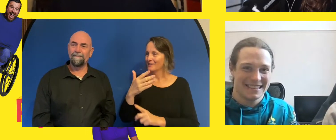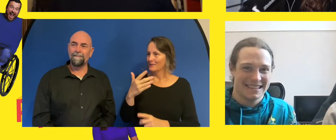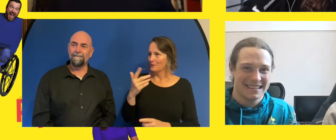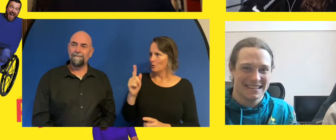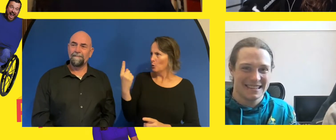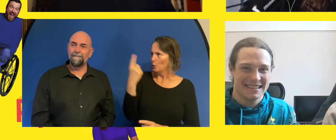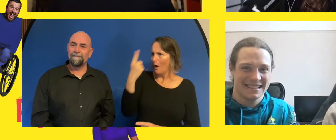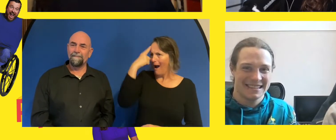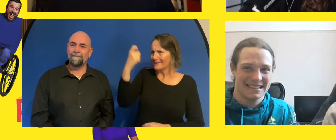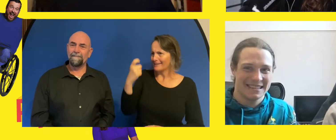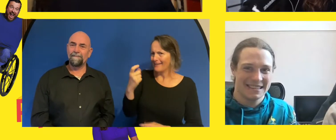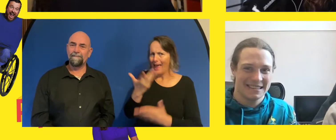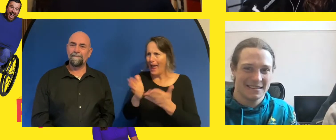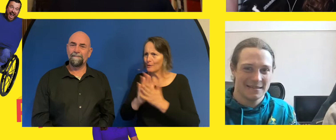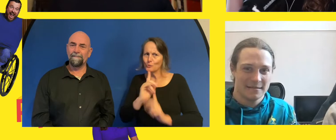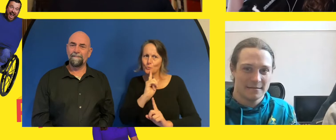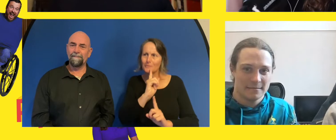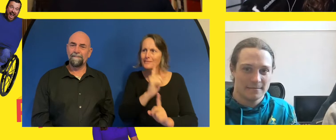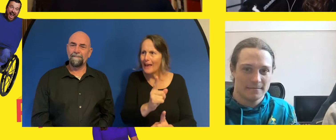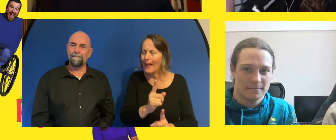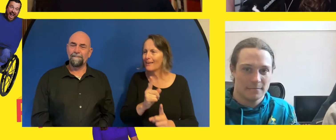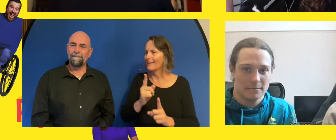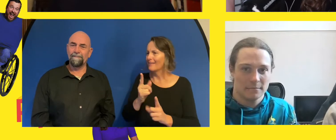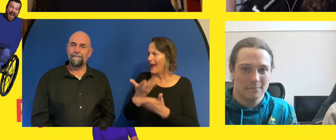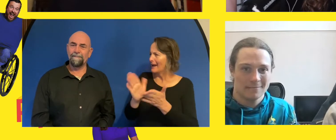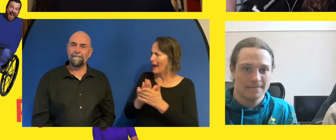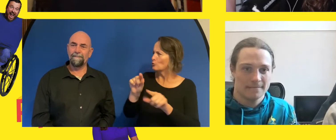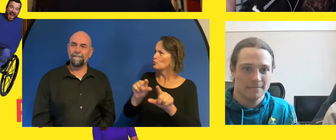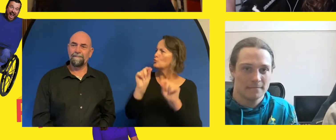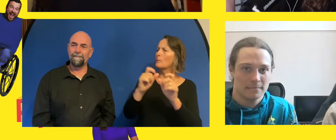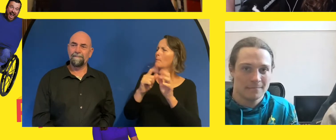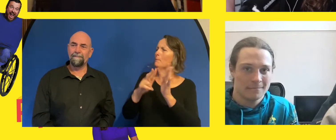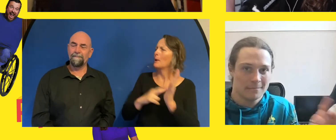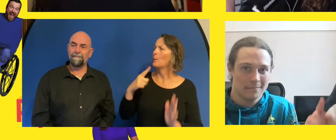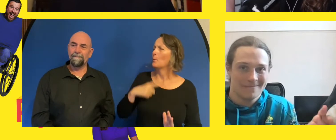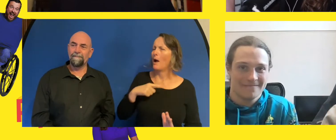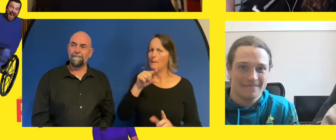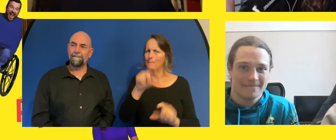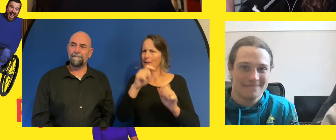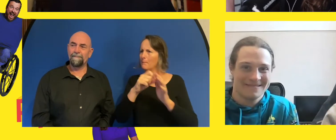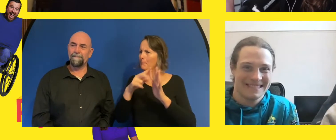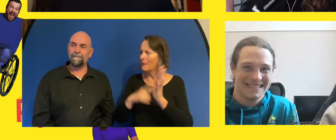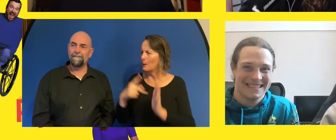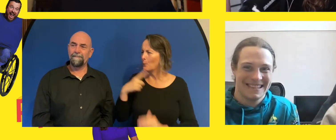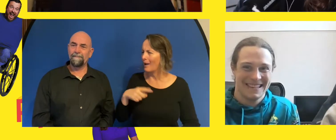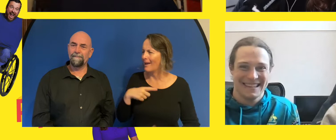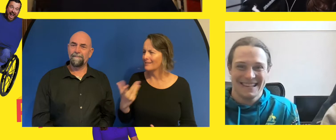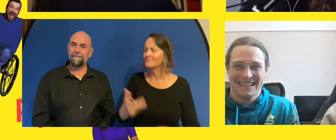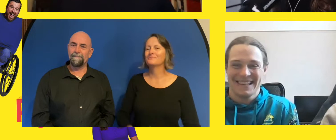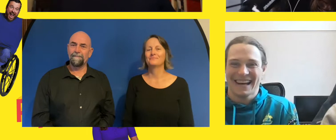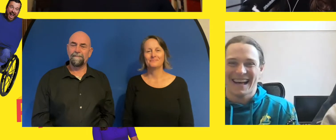you decide that Ben was, going to be the perfect flag bearer for us? We nearly didn't pull it off. Oh,